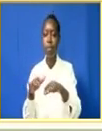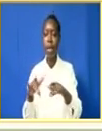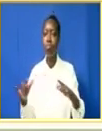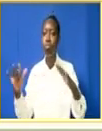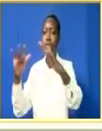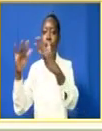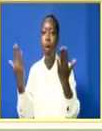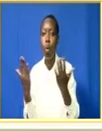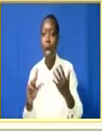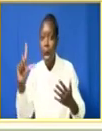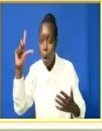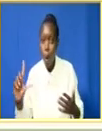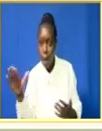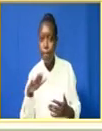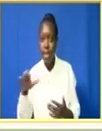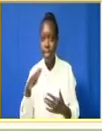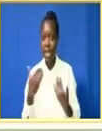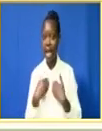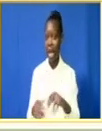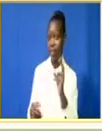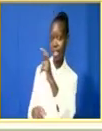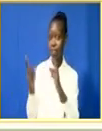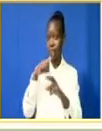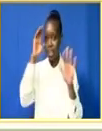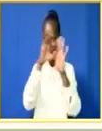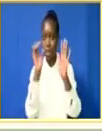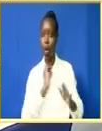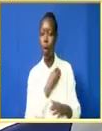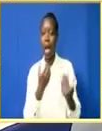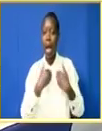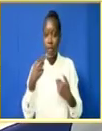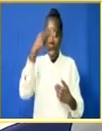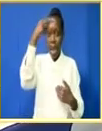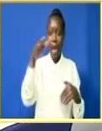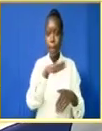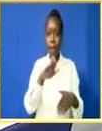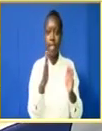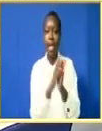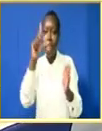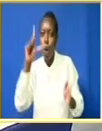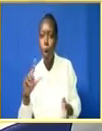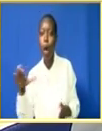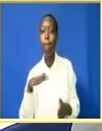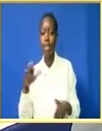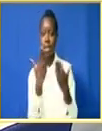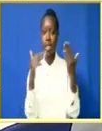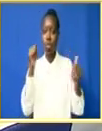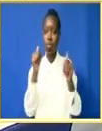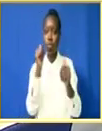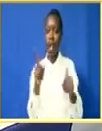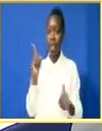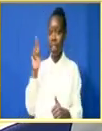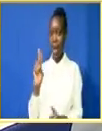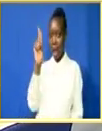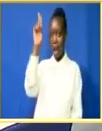find, just like we have seen in our diagram, we have the higher area and the lower area. Okay. So things that were up here,